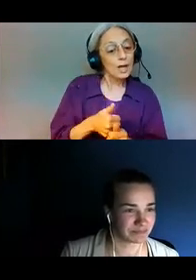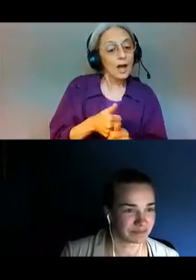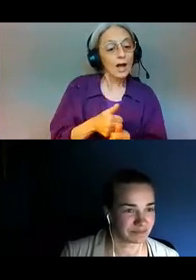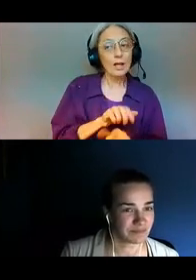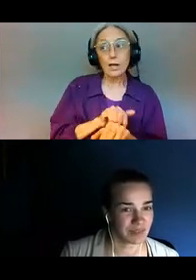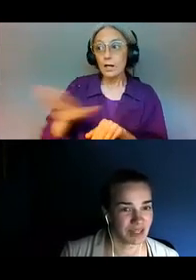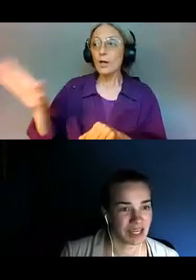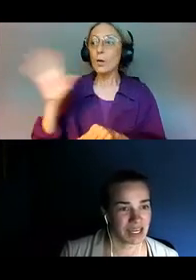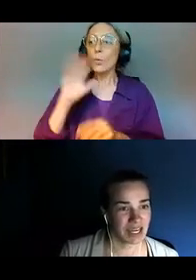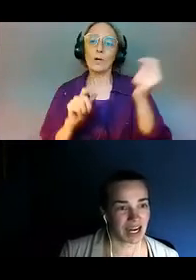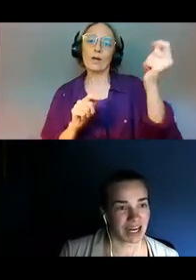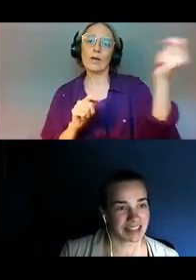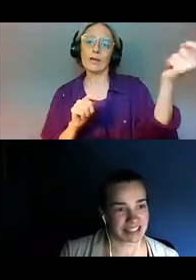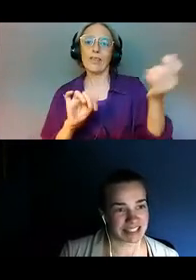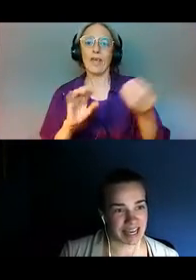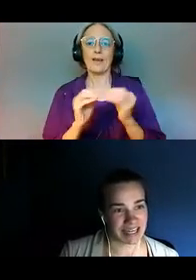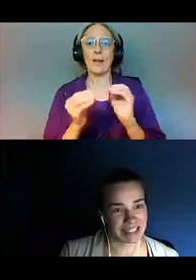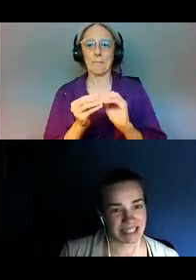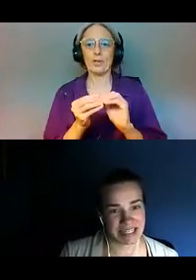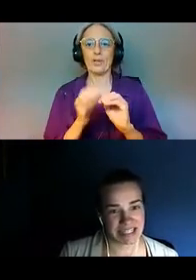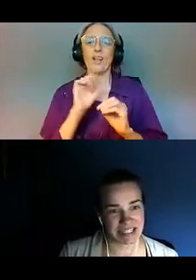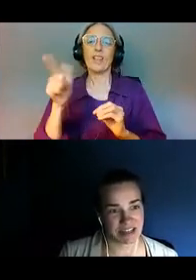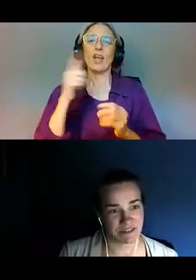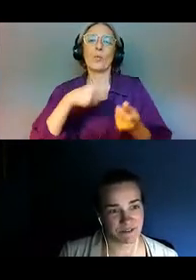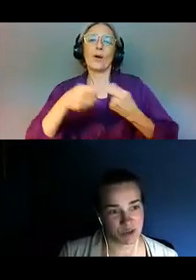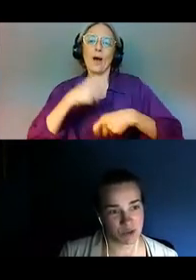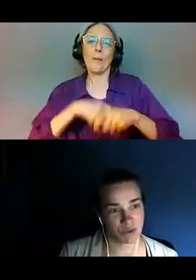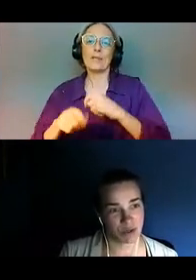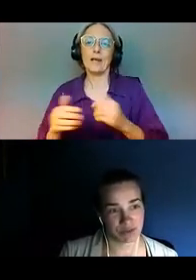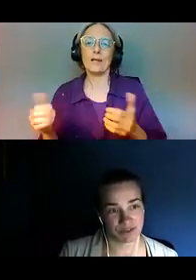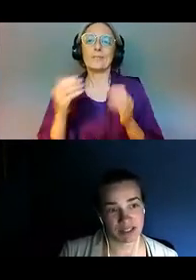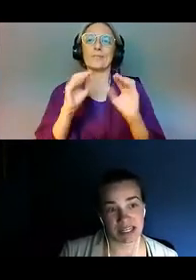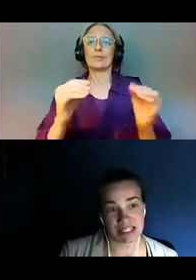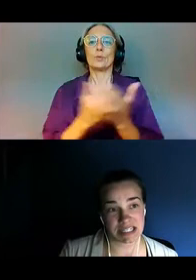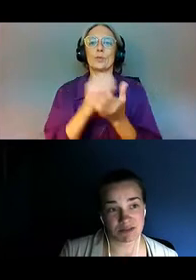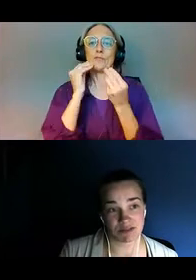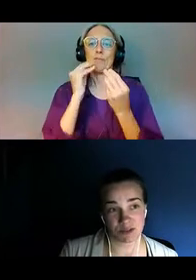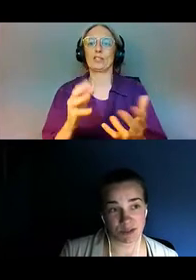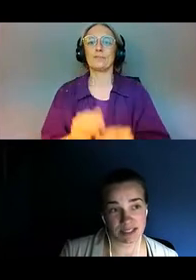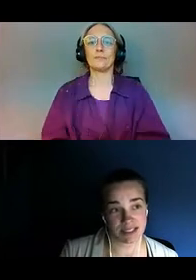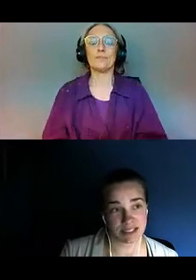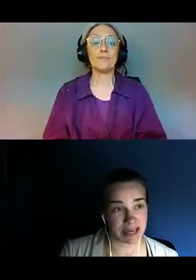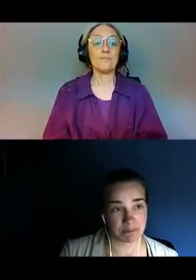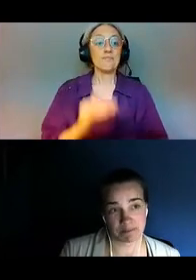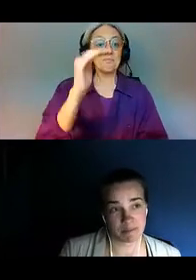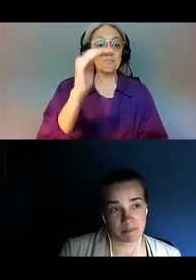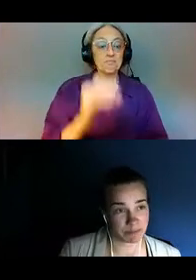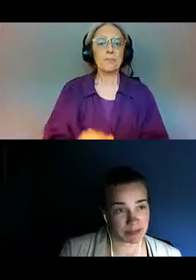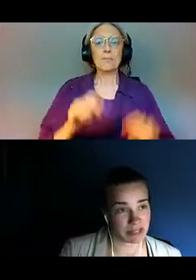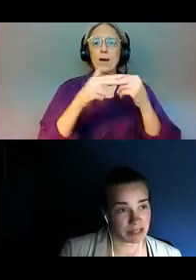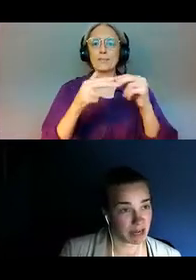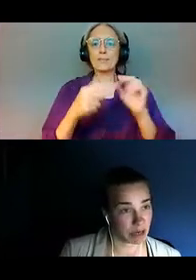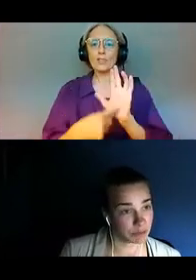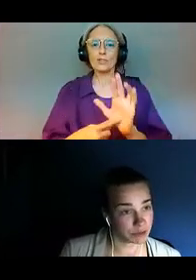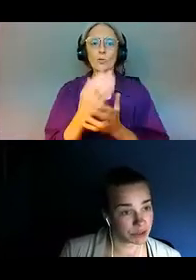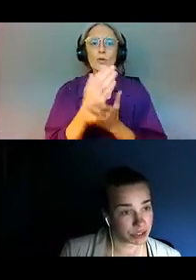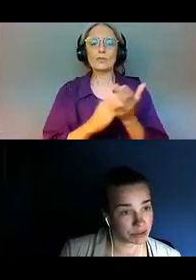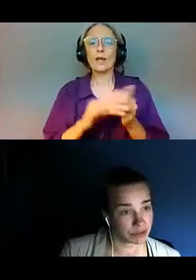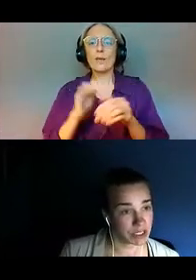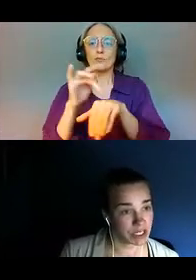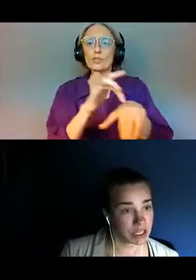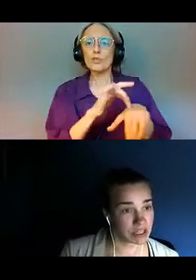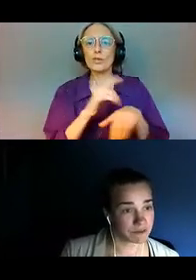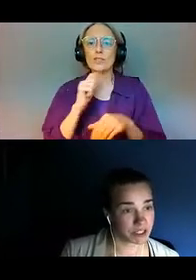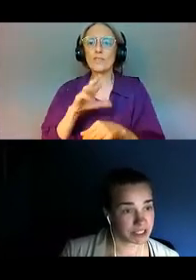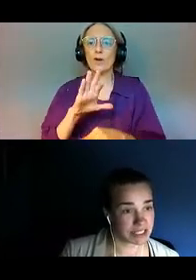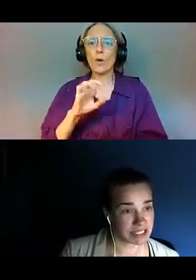it. On the slide is a few COVID-19 resources that might be helpful to